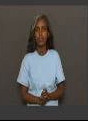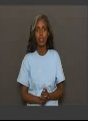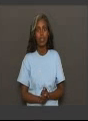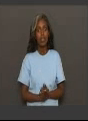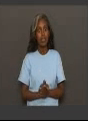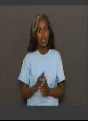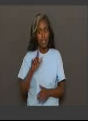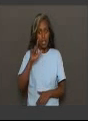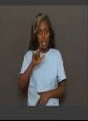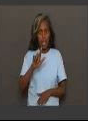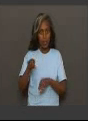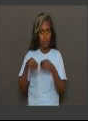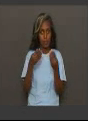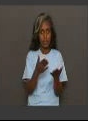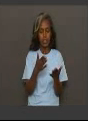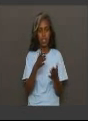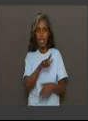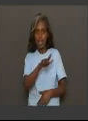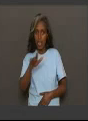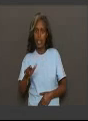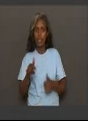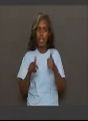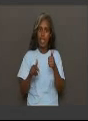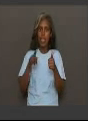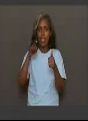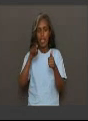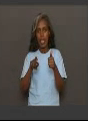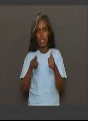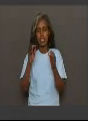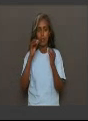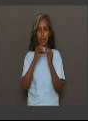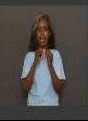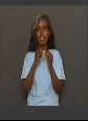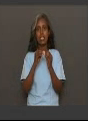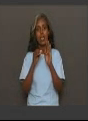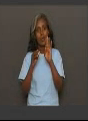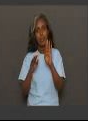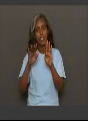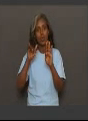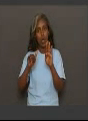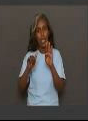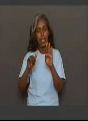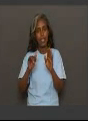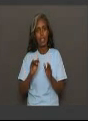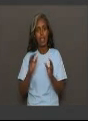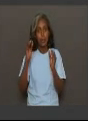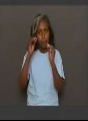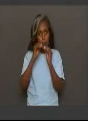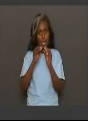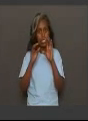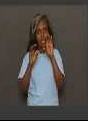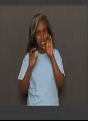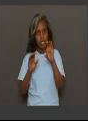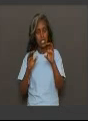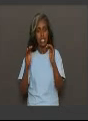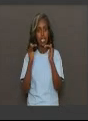Let L be the line AX plus BY plus